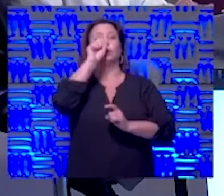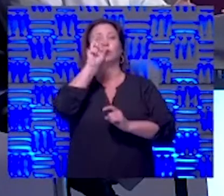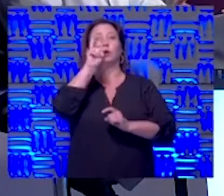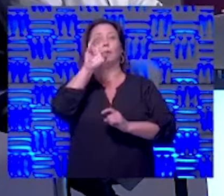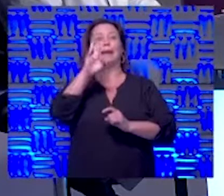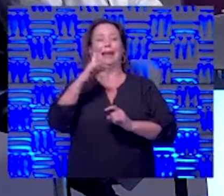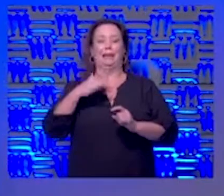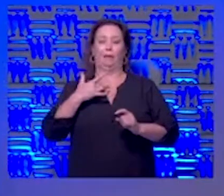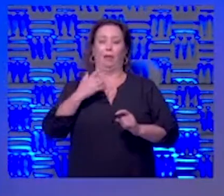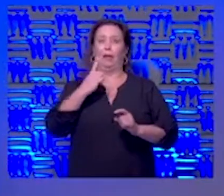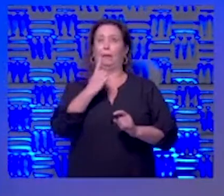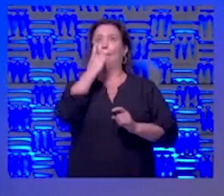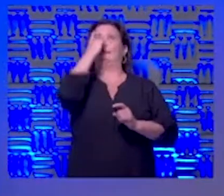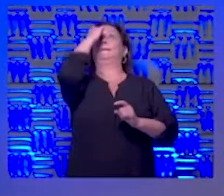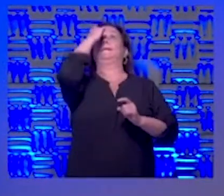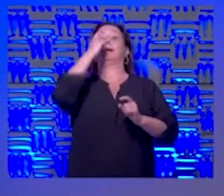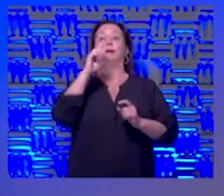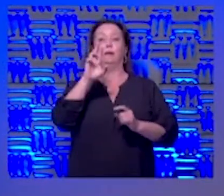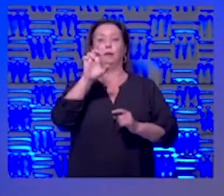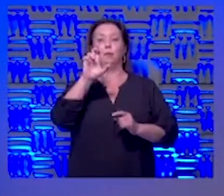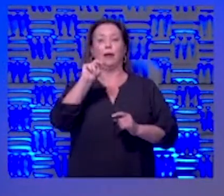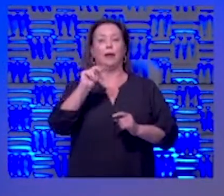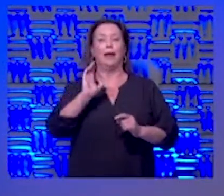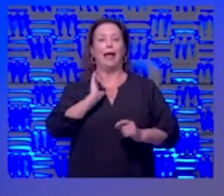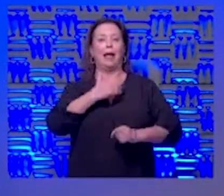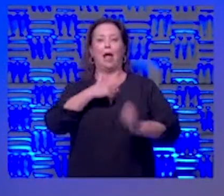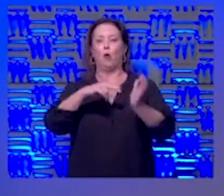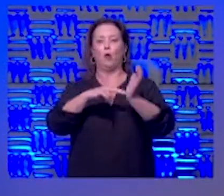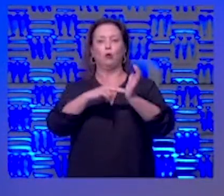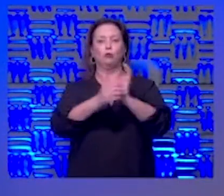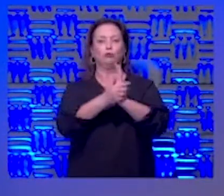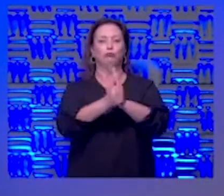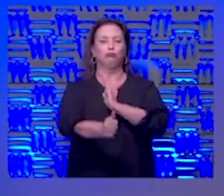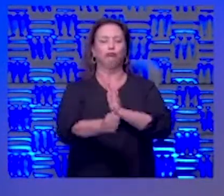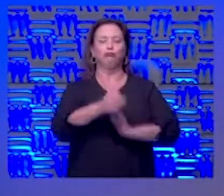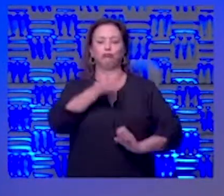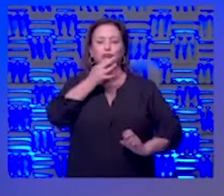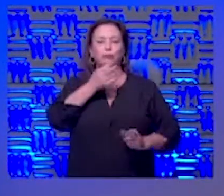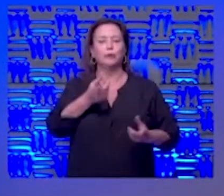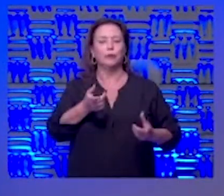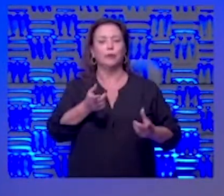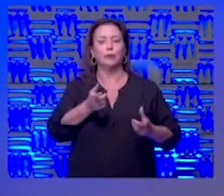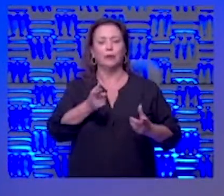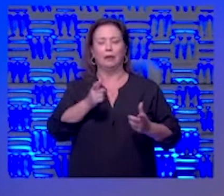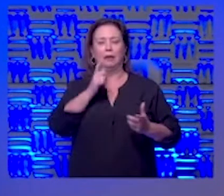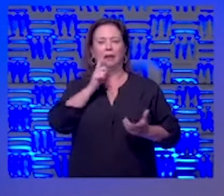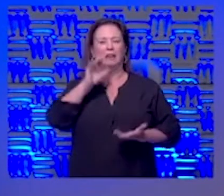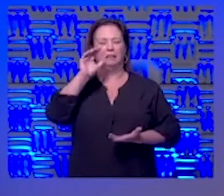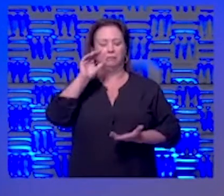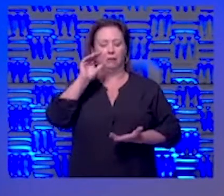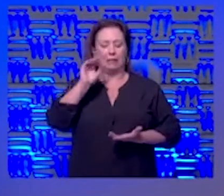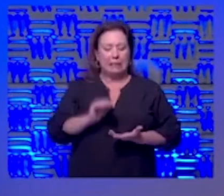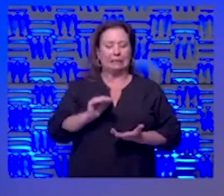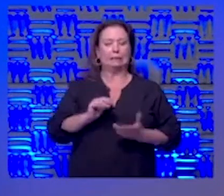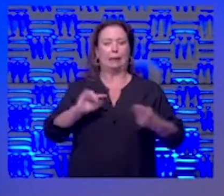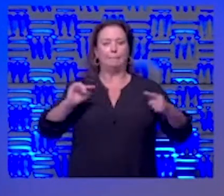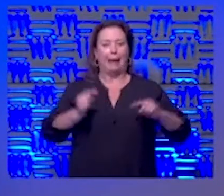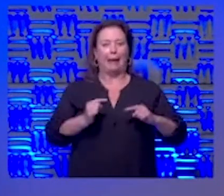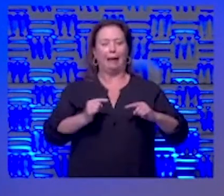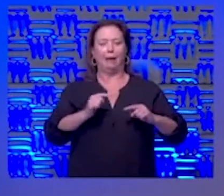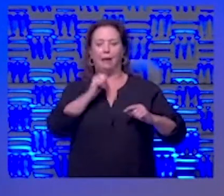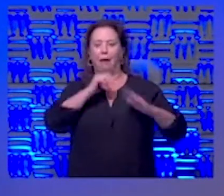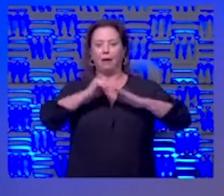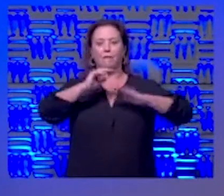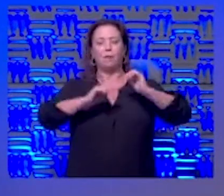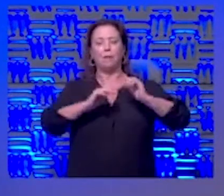it as a brain biopsy. But our nurses here have become so efficient at doing it, causing least amount of pain and discomfort, but getting the